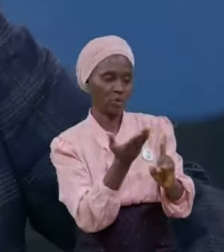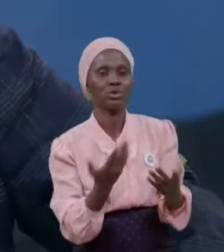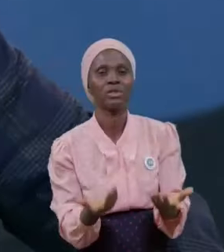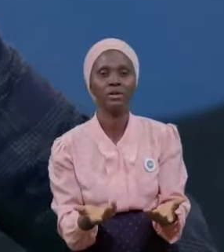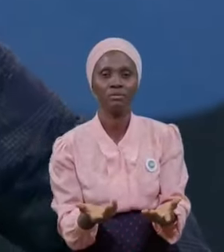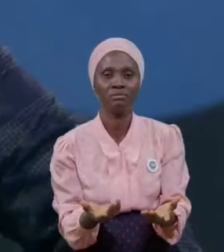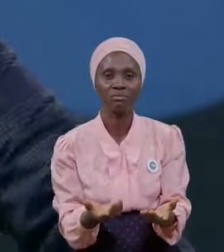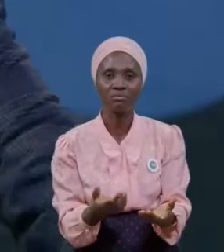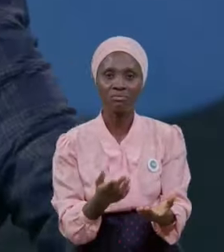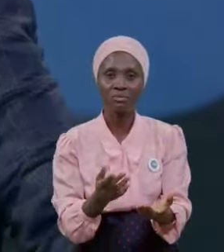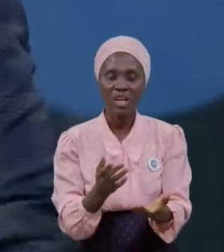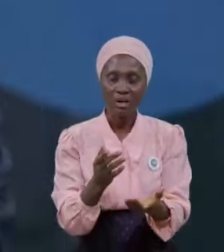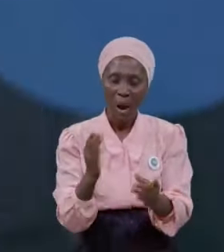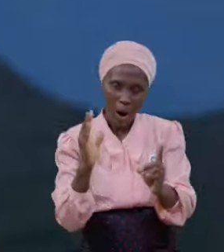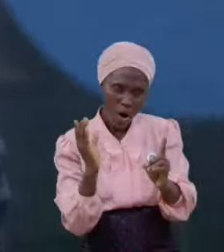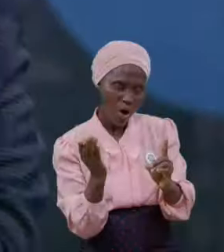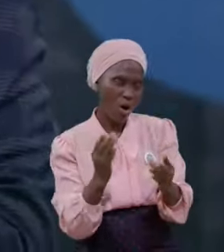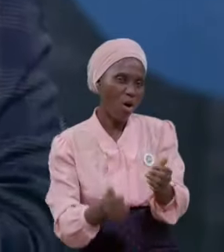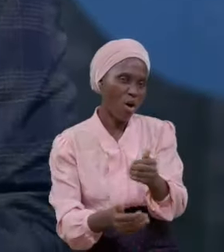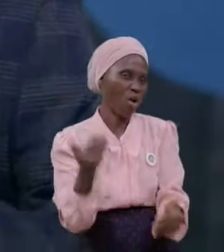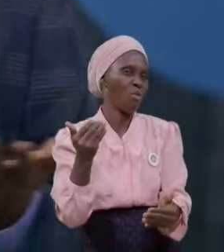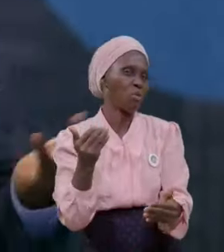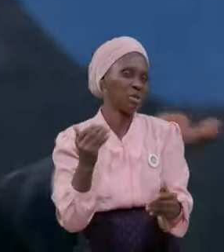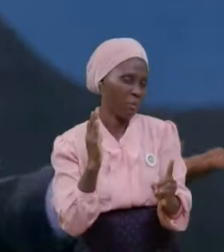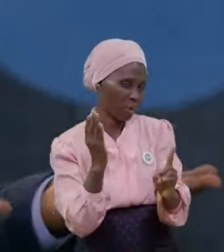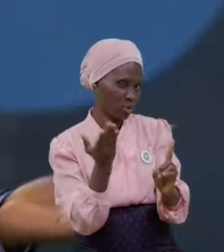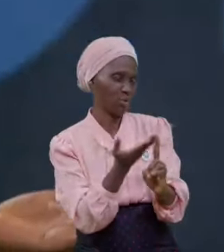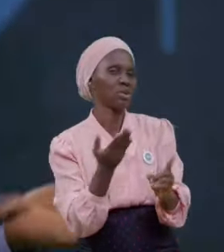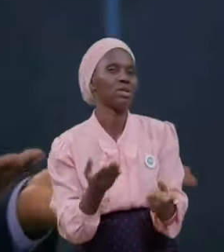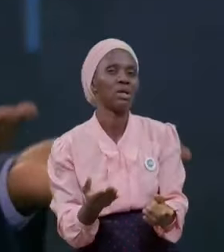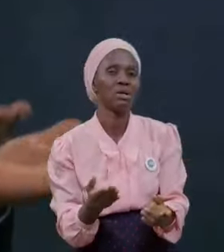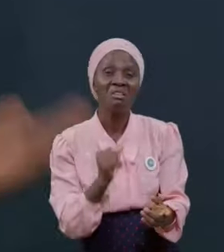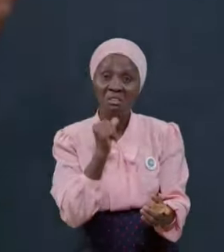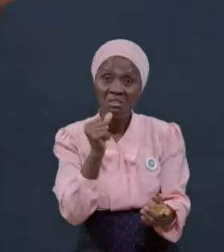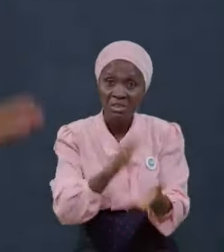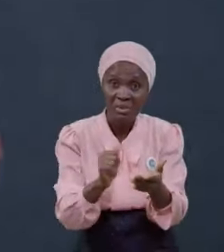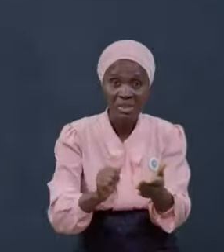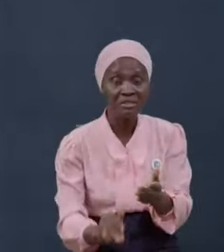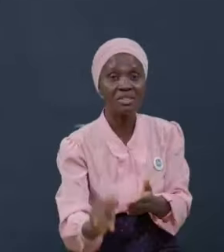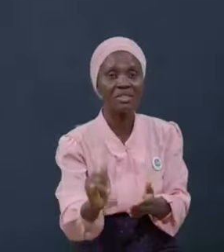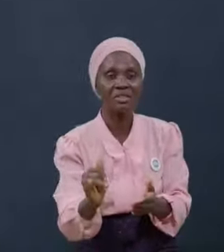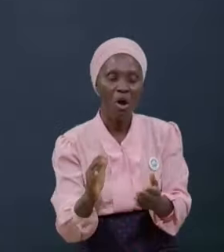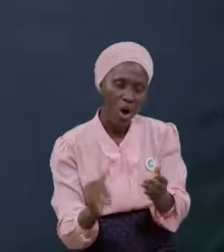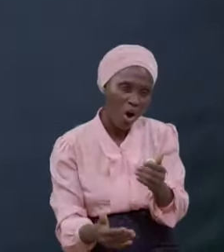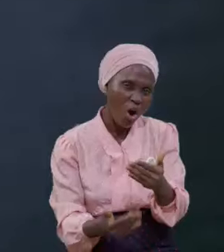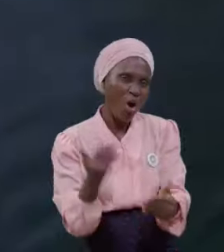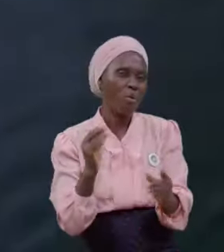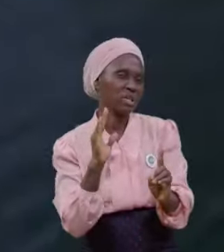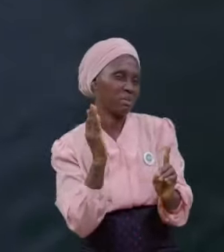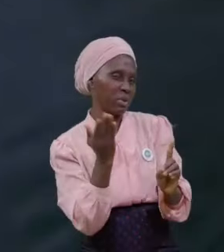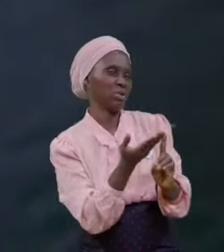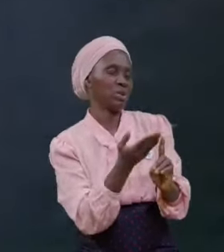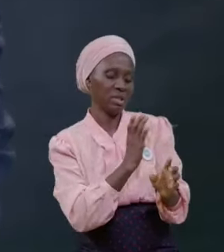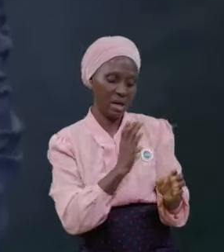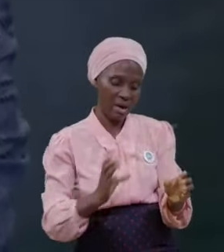almost persuaded Christ to receive. He has not received, almost persuaded Christ